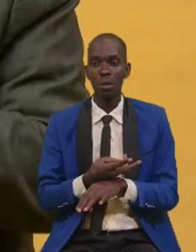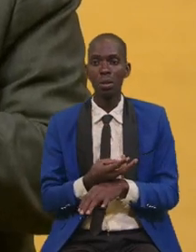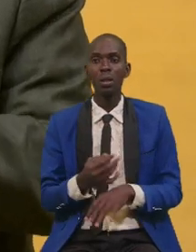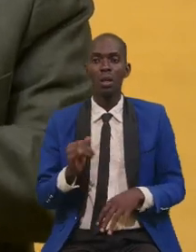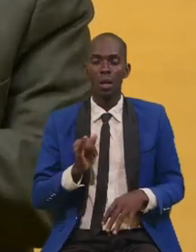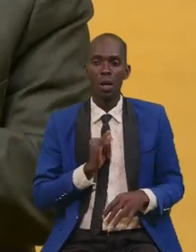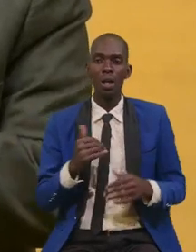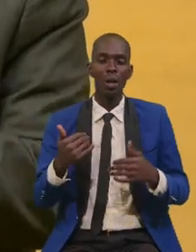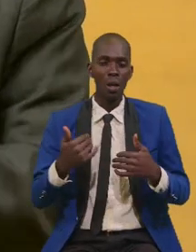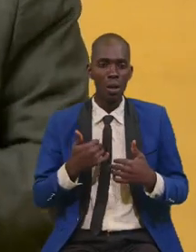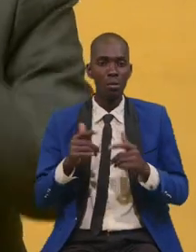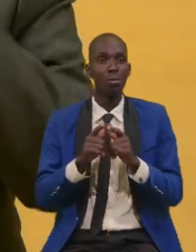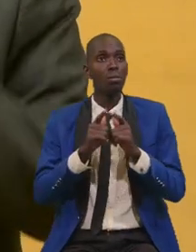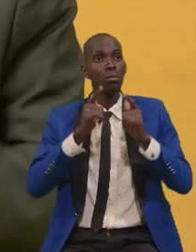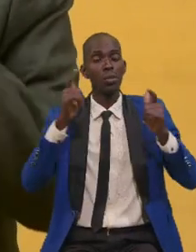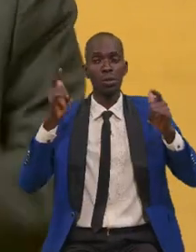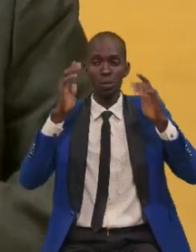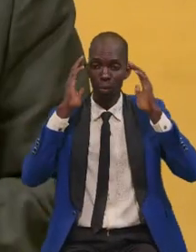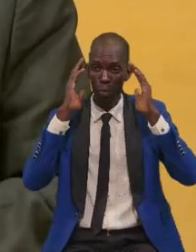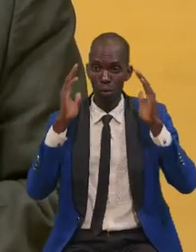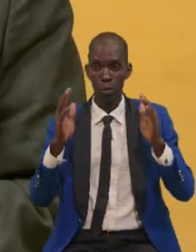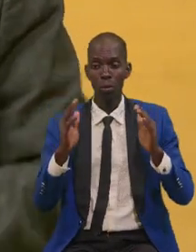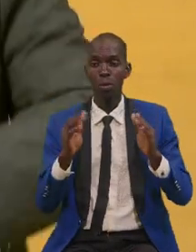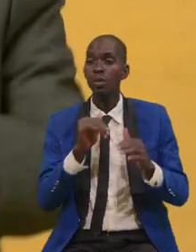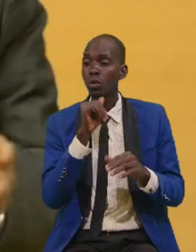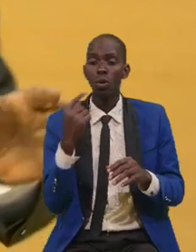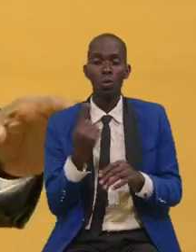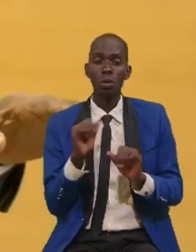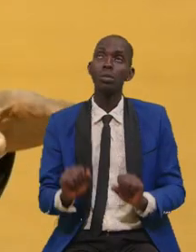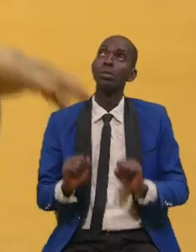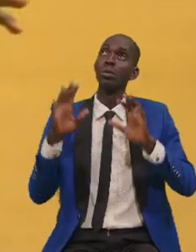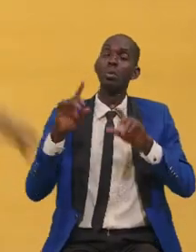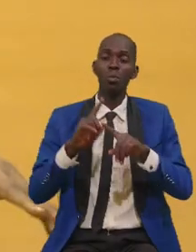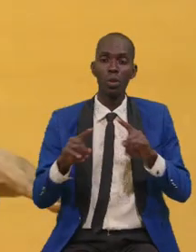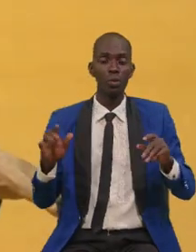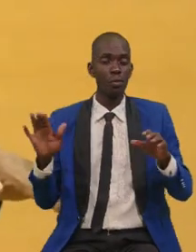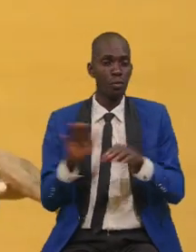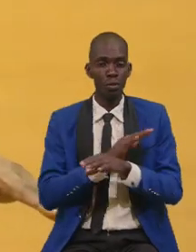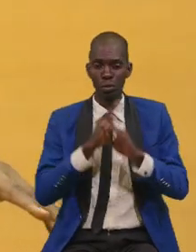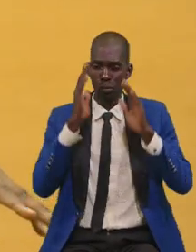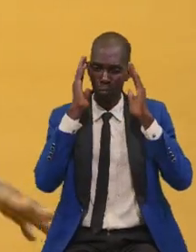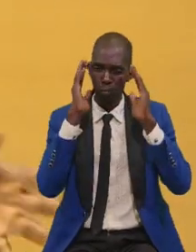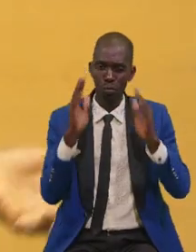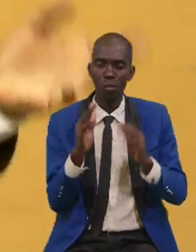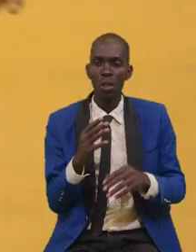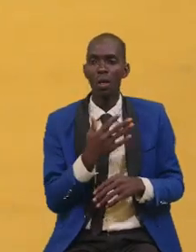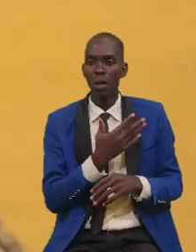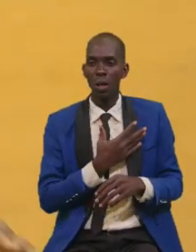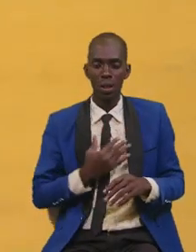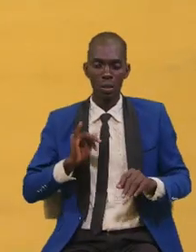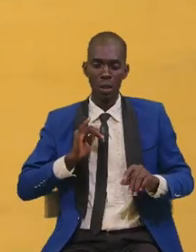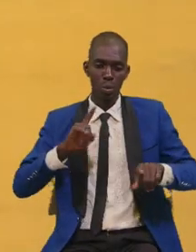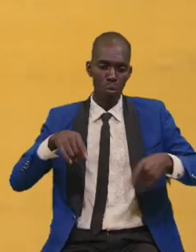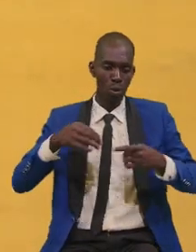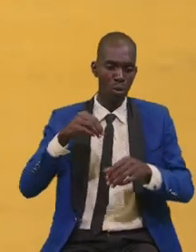concentration, not just consecration, concentration. And I delved into it and I